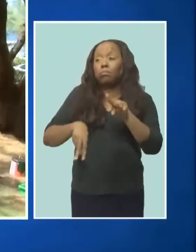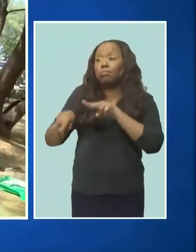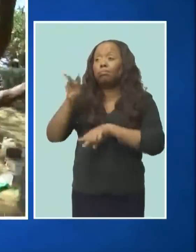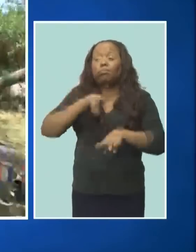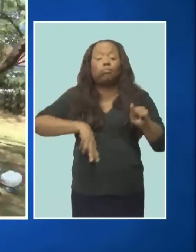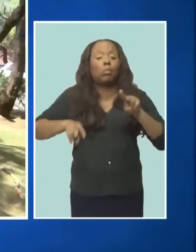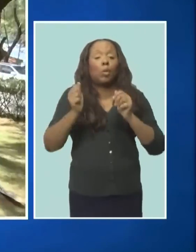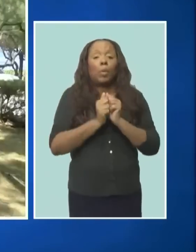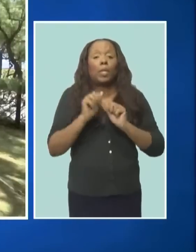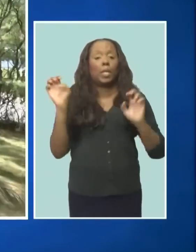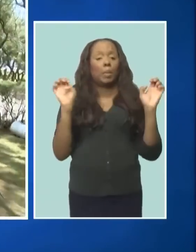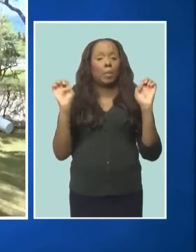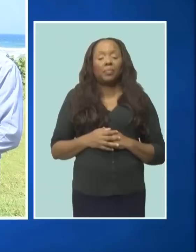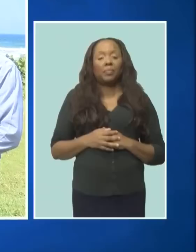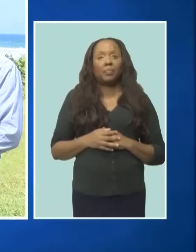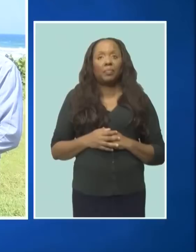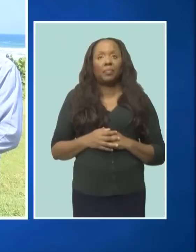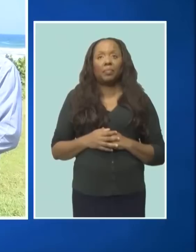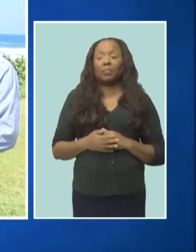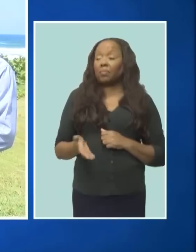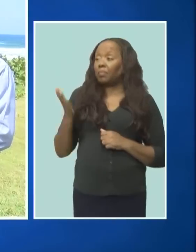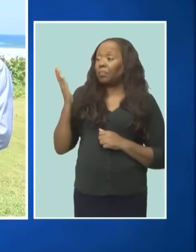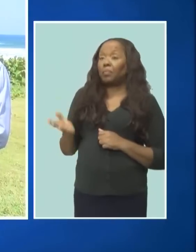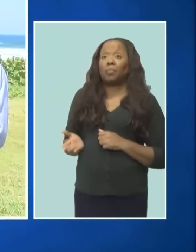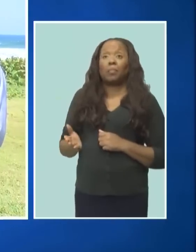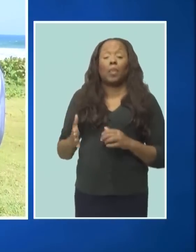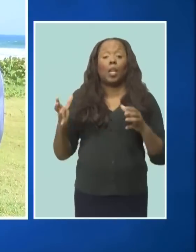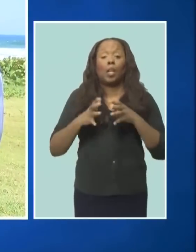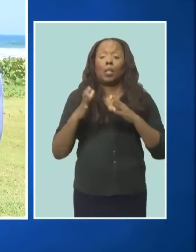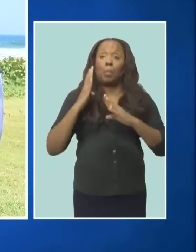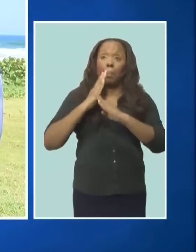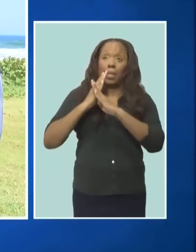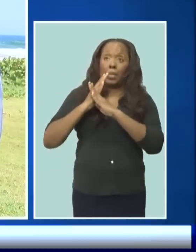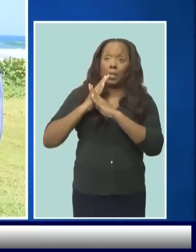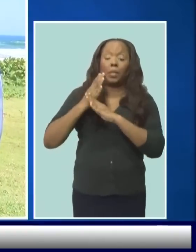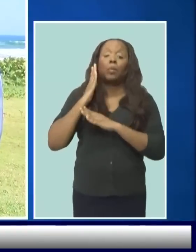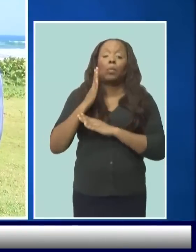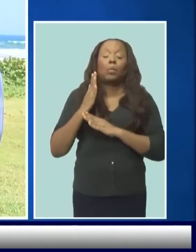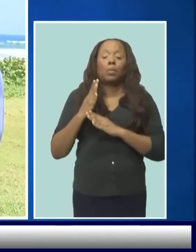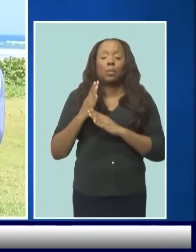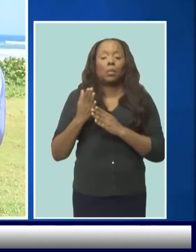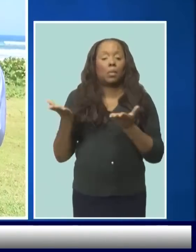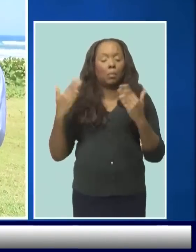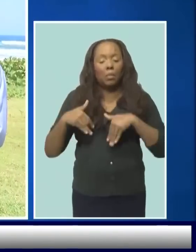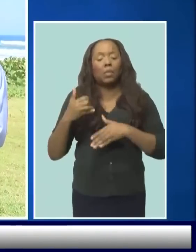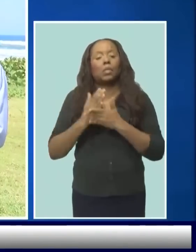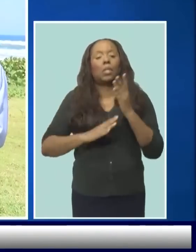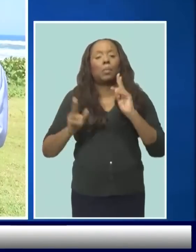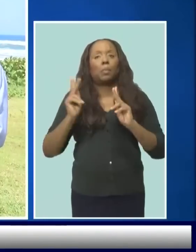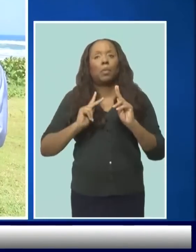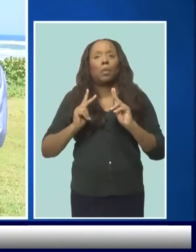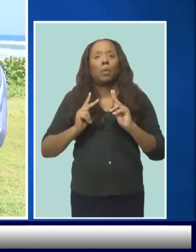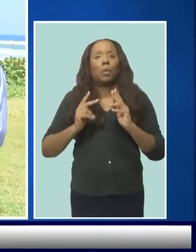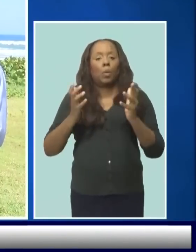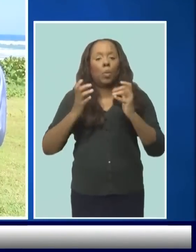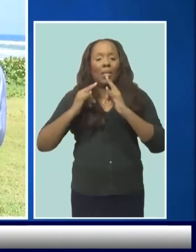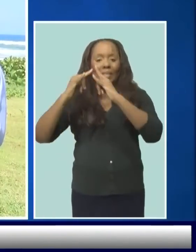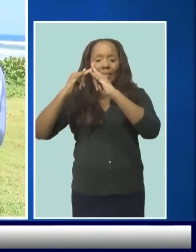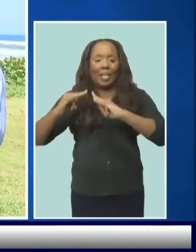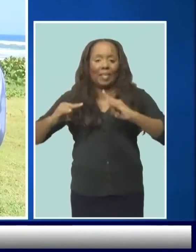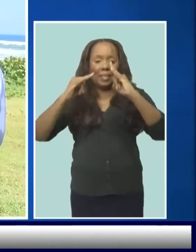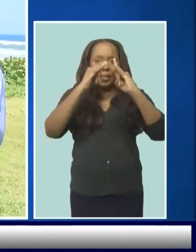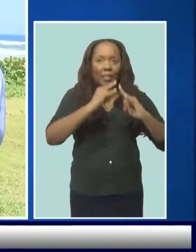personnel. We have a number of buses coming out. We have a number of people requesting tents. Here is going to be filled with a